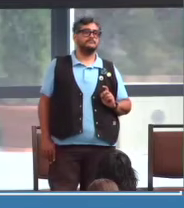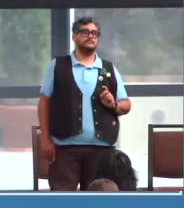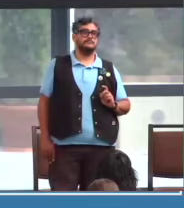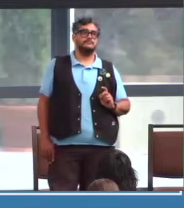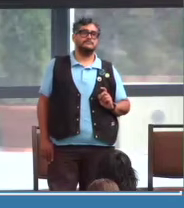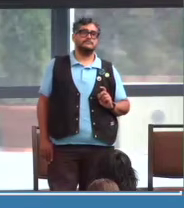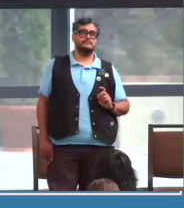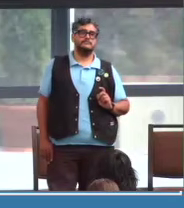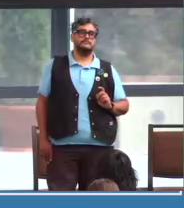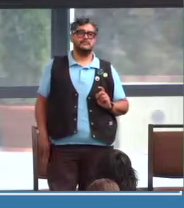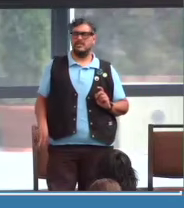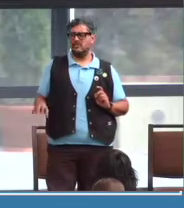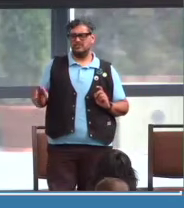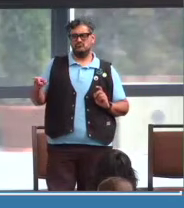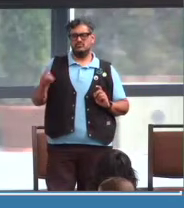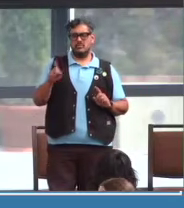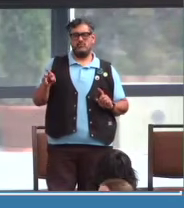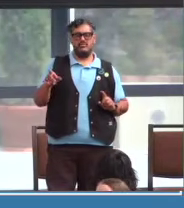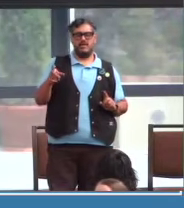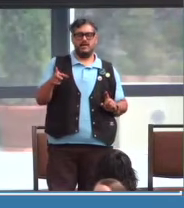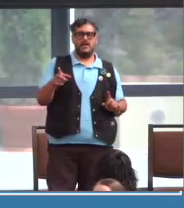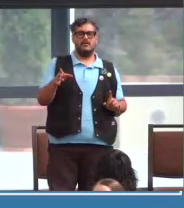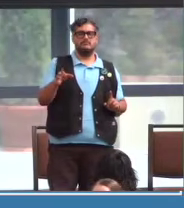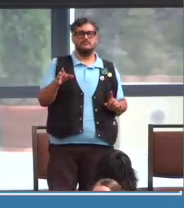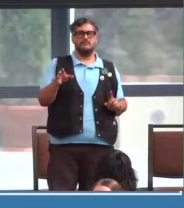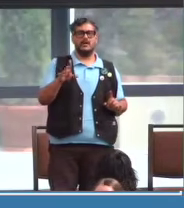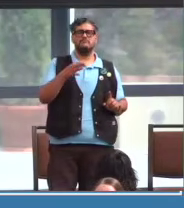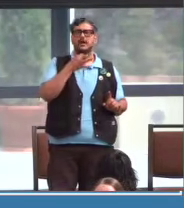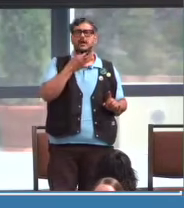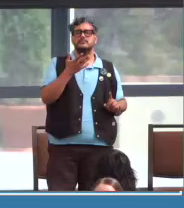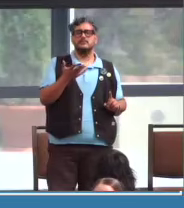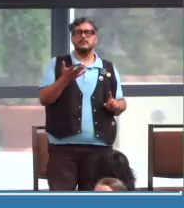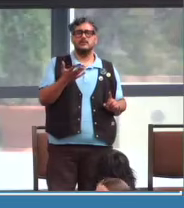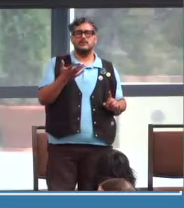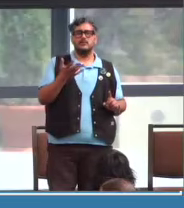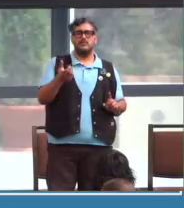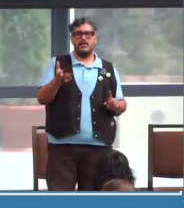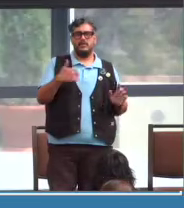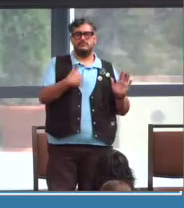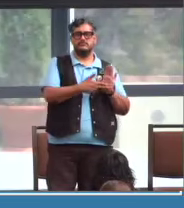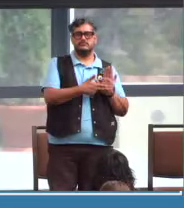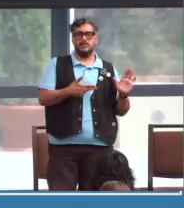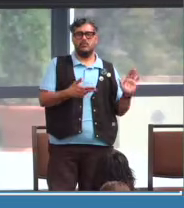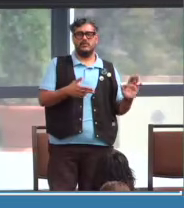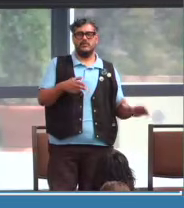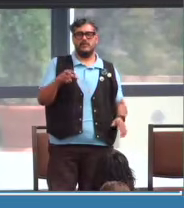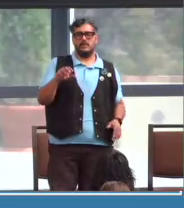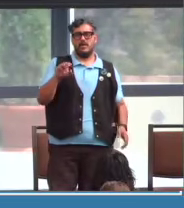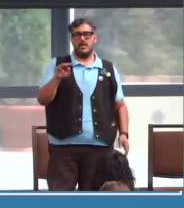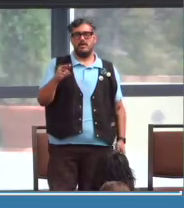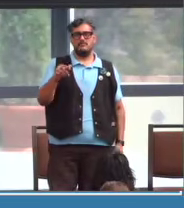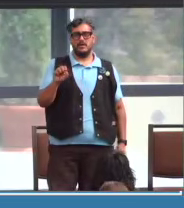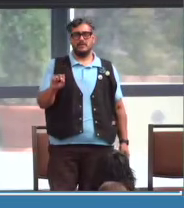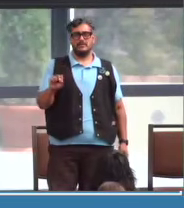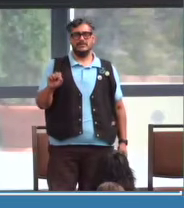Since that was brought up, I'm going to ask this. I got diagnosed with MGUS and with kappas